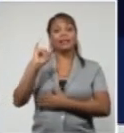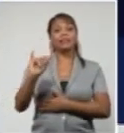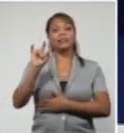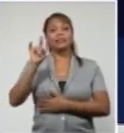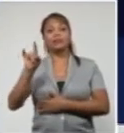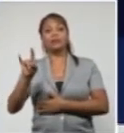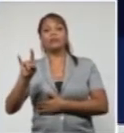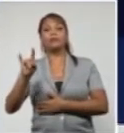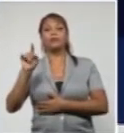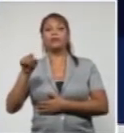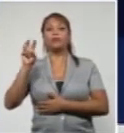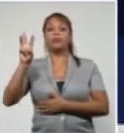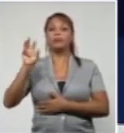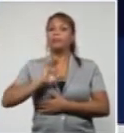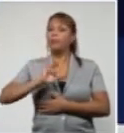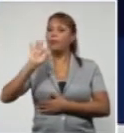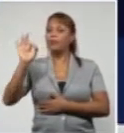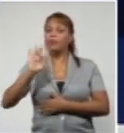of 60.